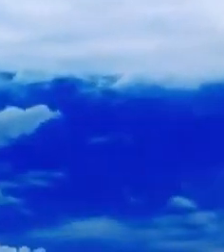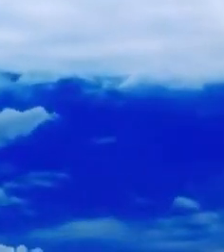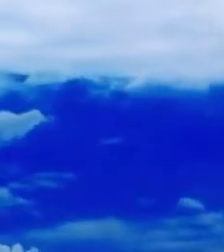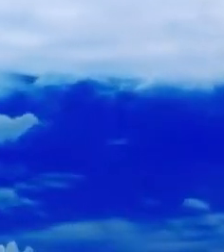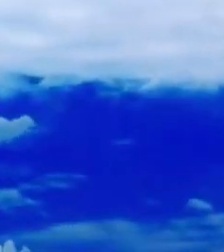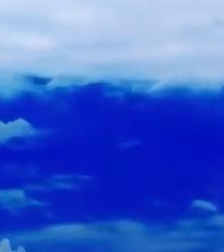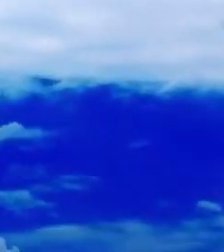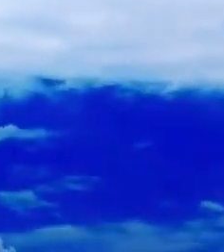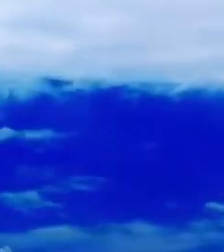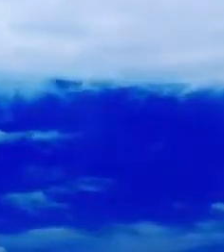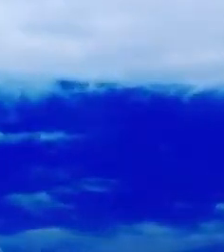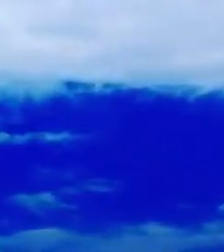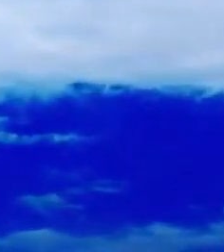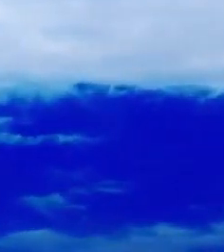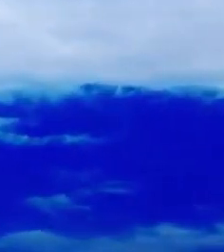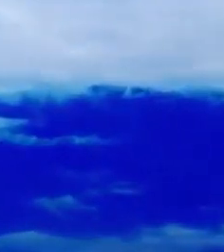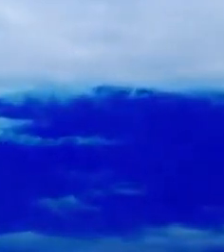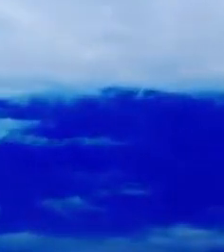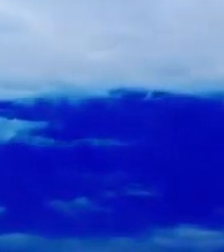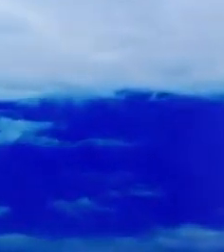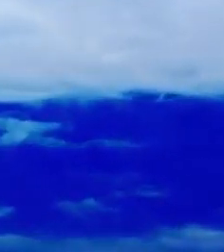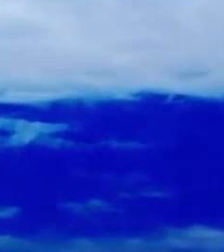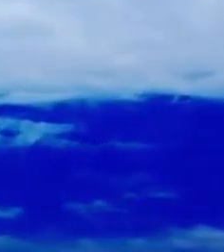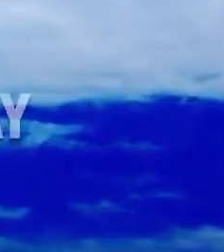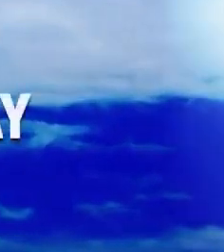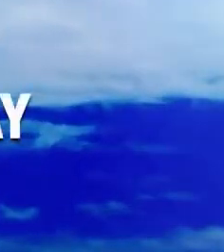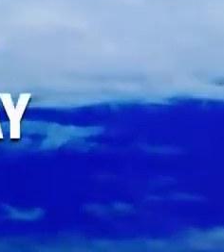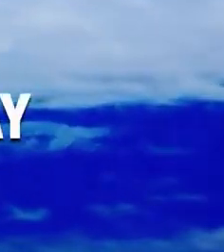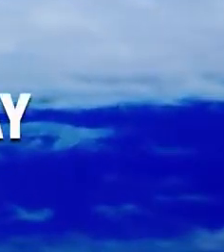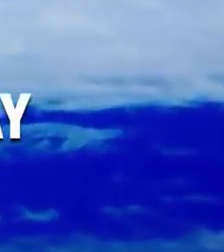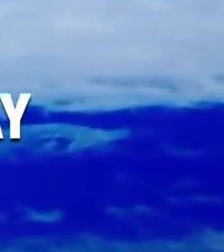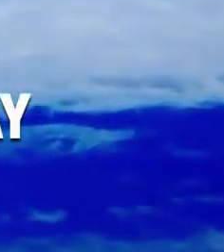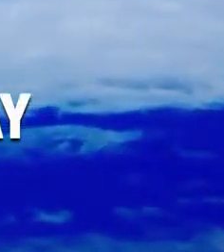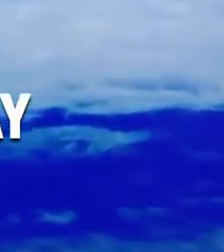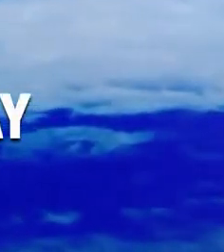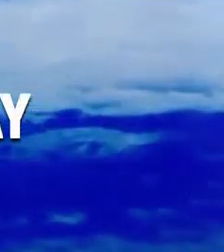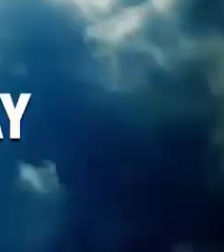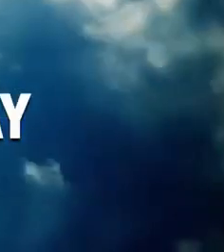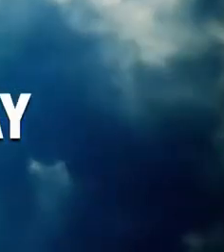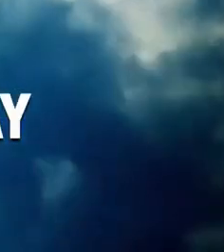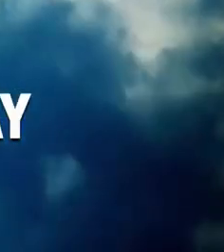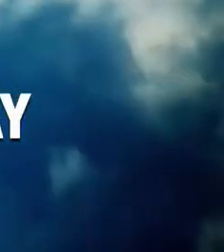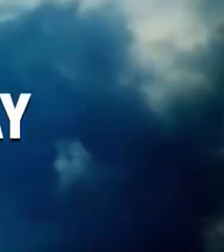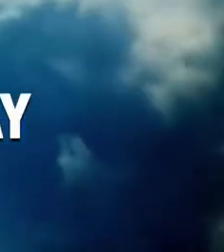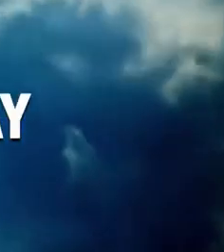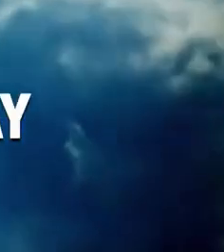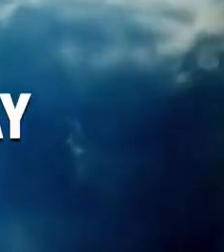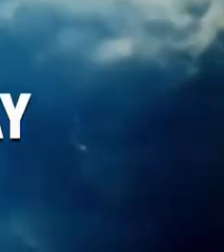Shulamite, oh return,